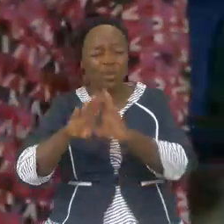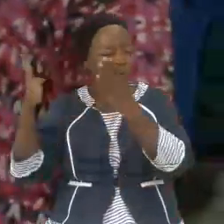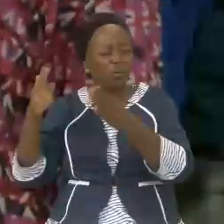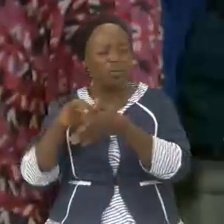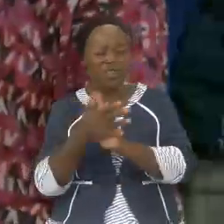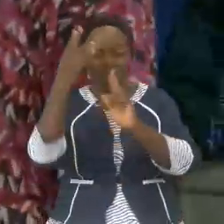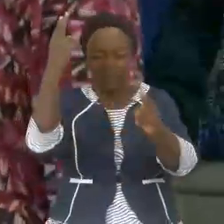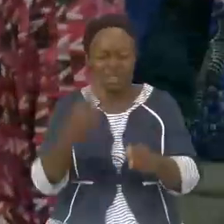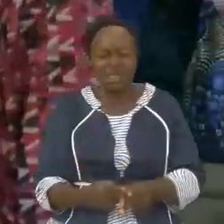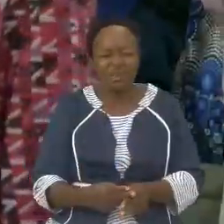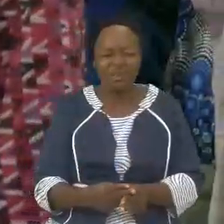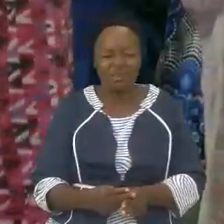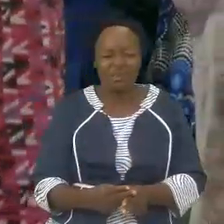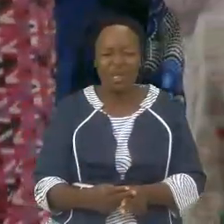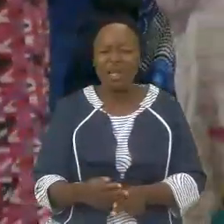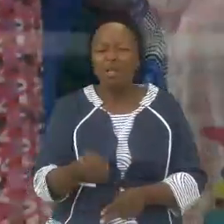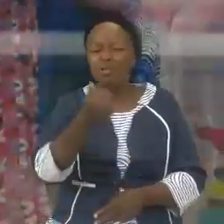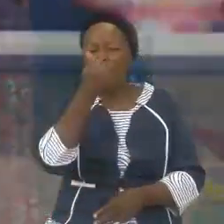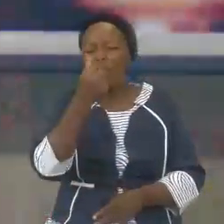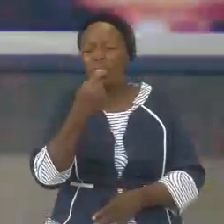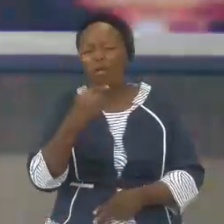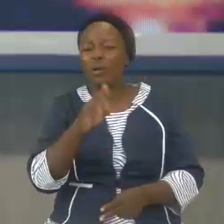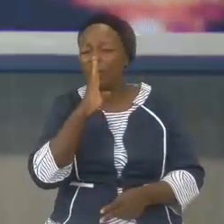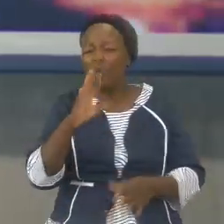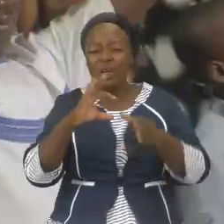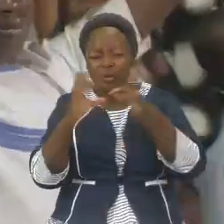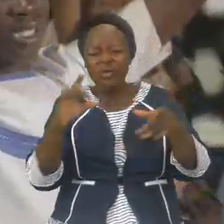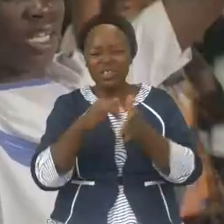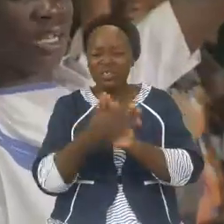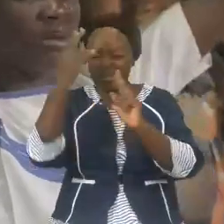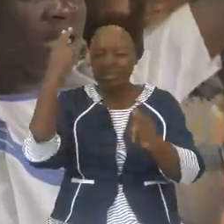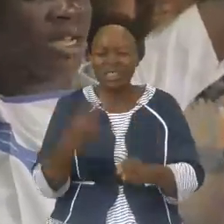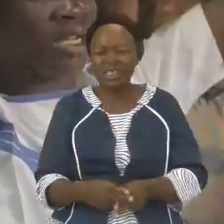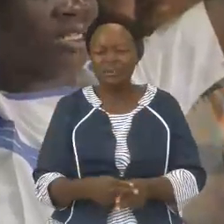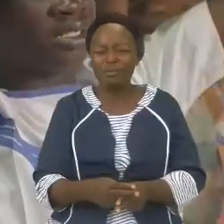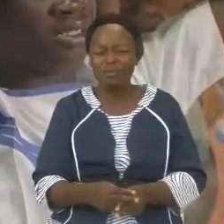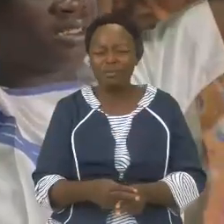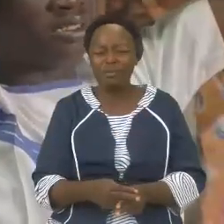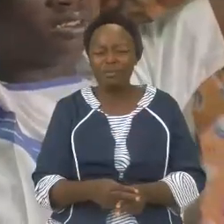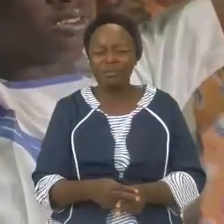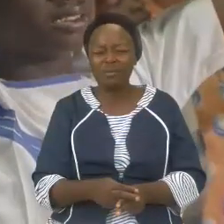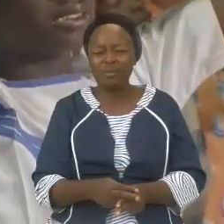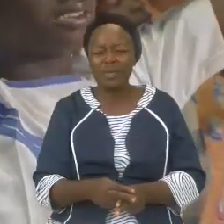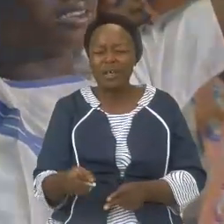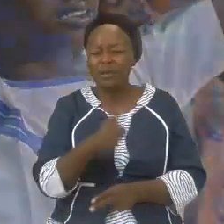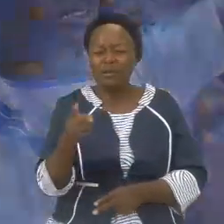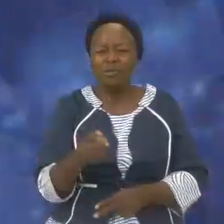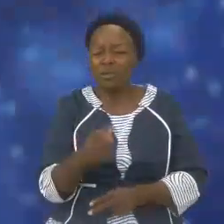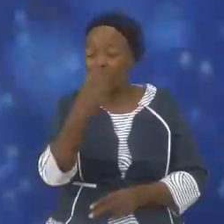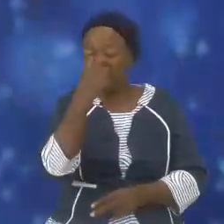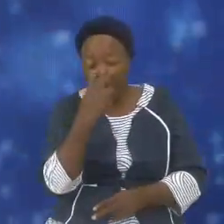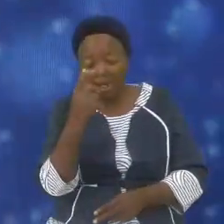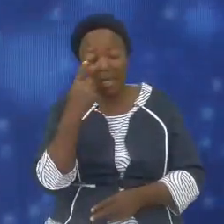name. Dumb tongues be loosed in Jesus' name. Those blind